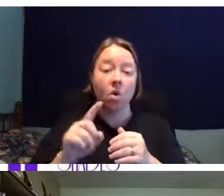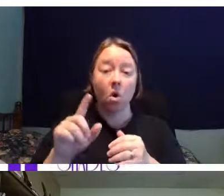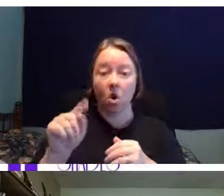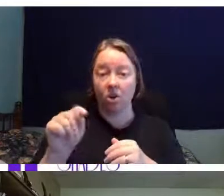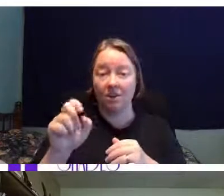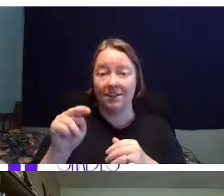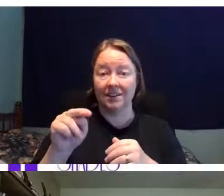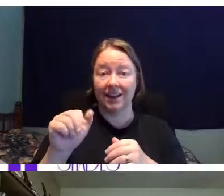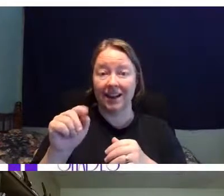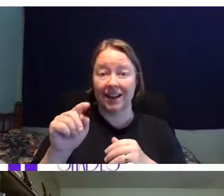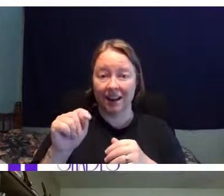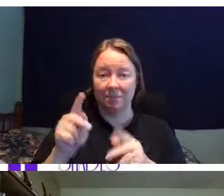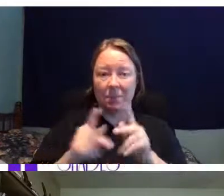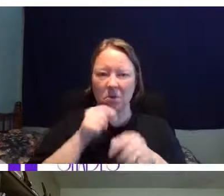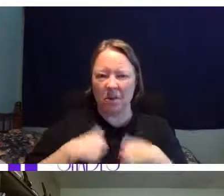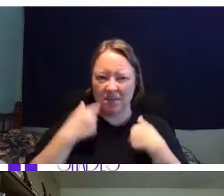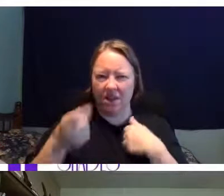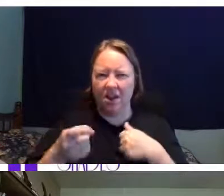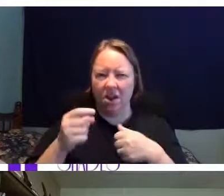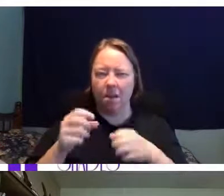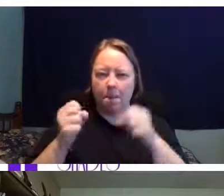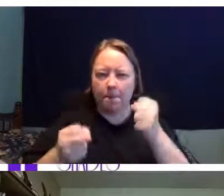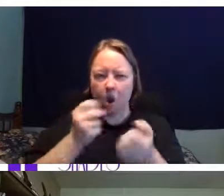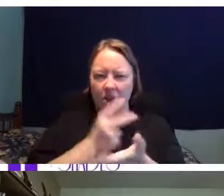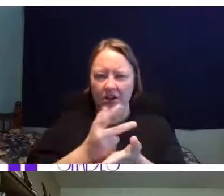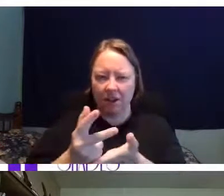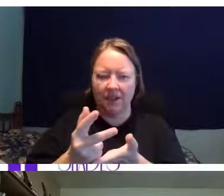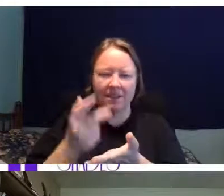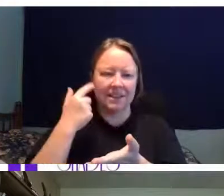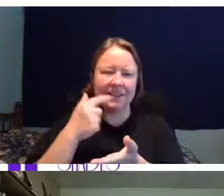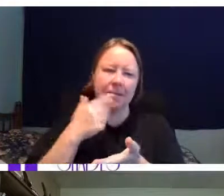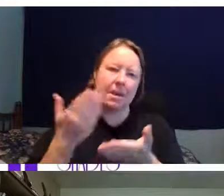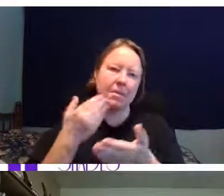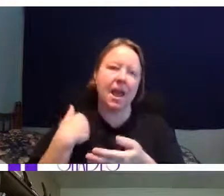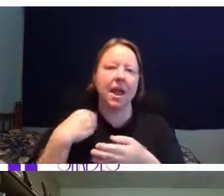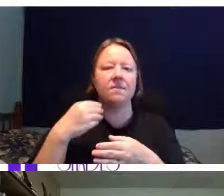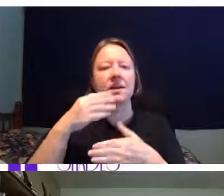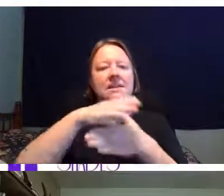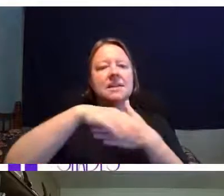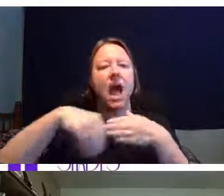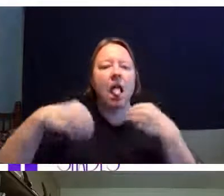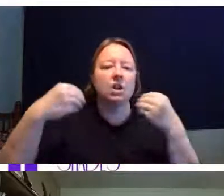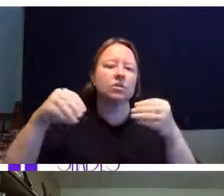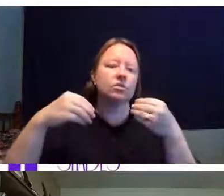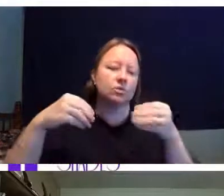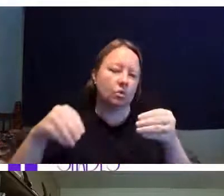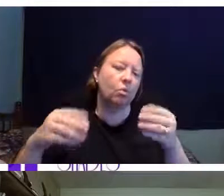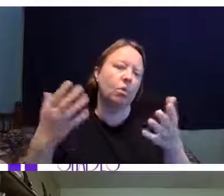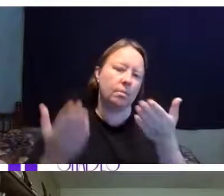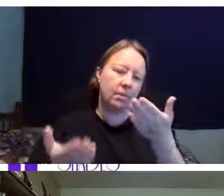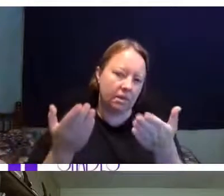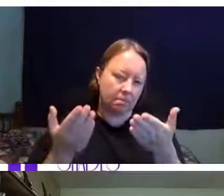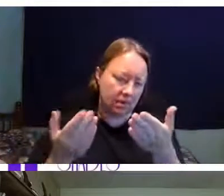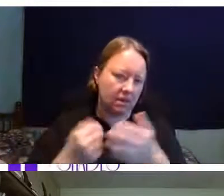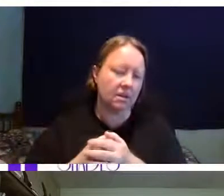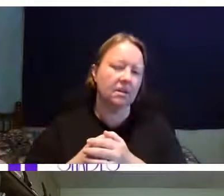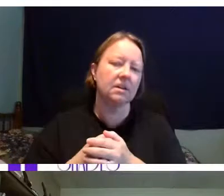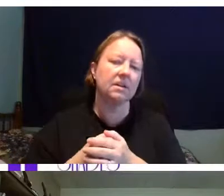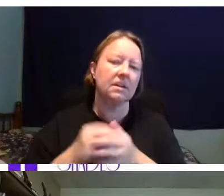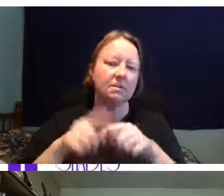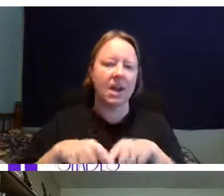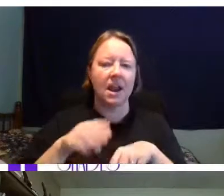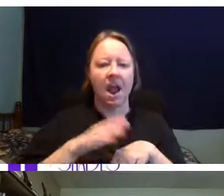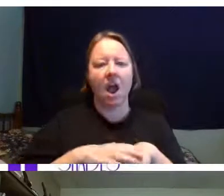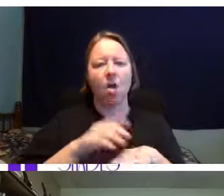for instance, let's just say we had a dollar store as one of my tenants. Based on the lease